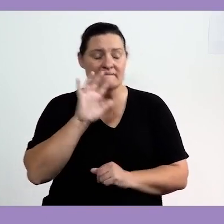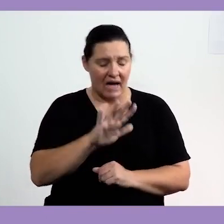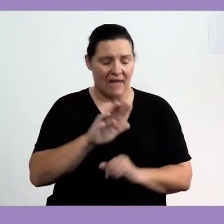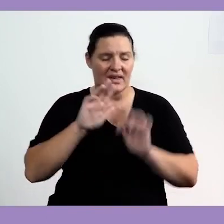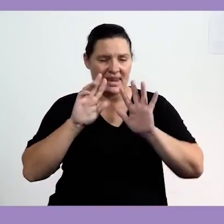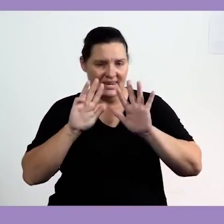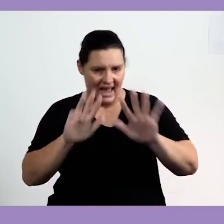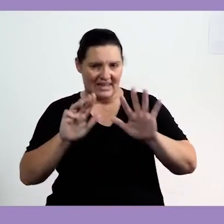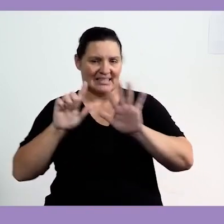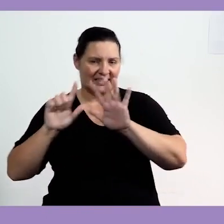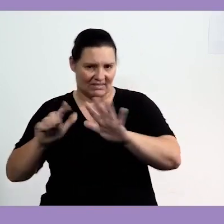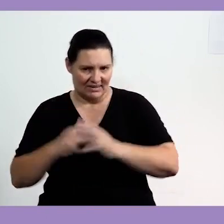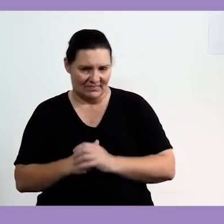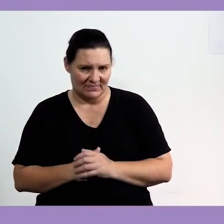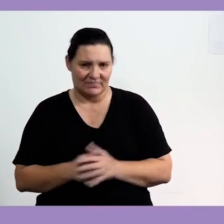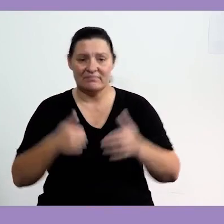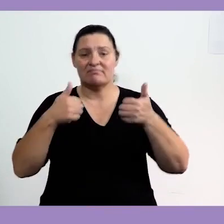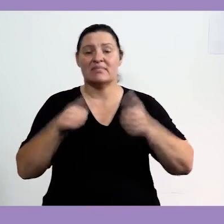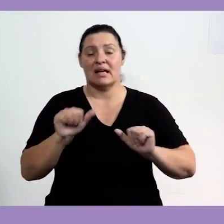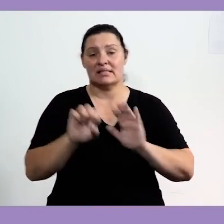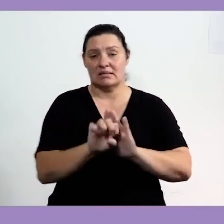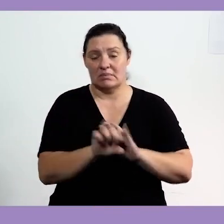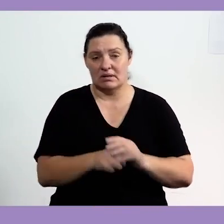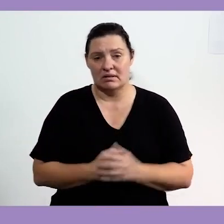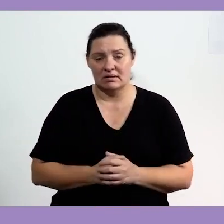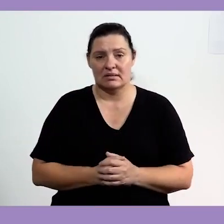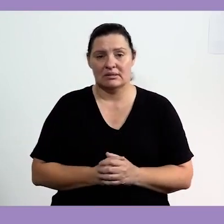597. Let's look at the next example.